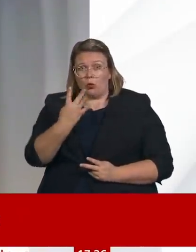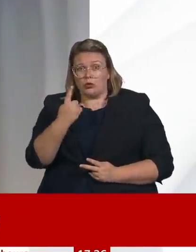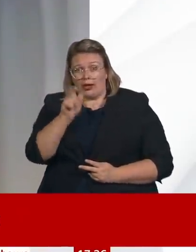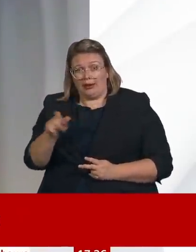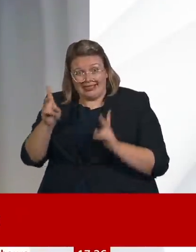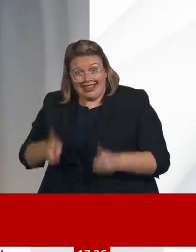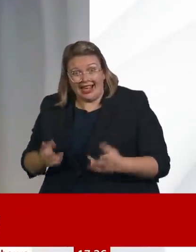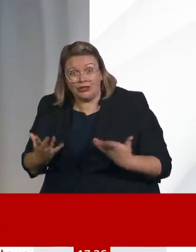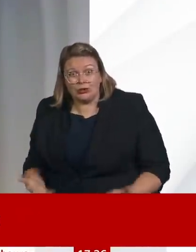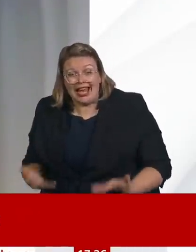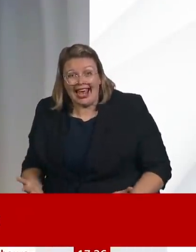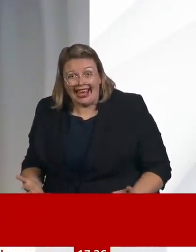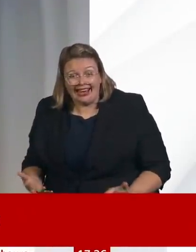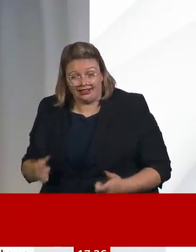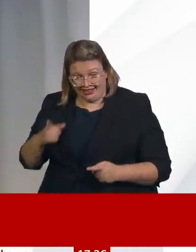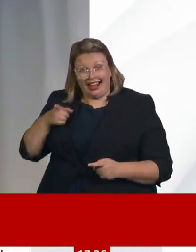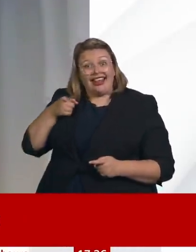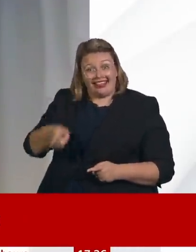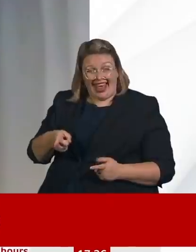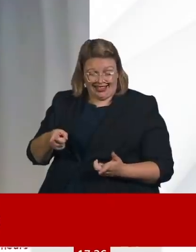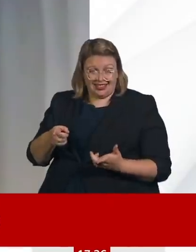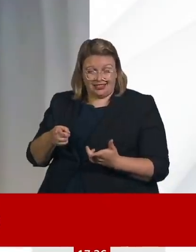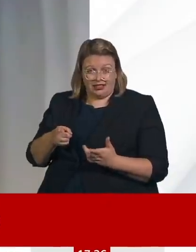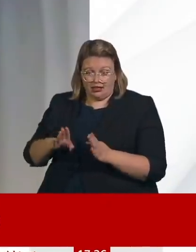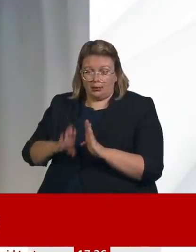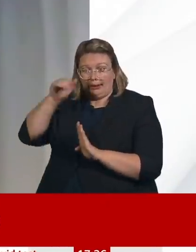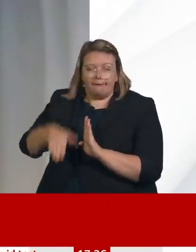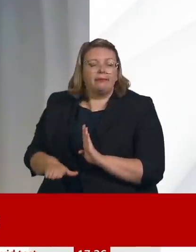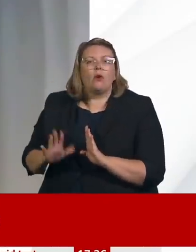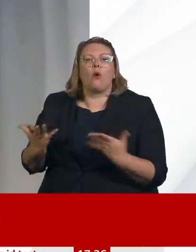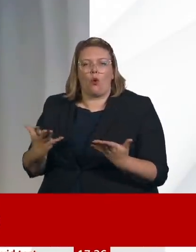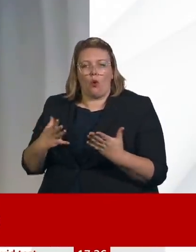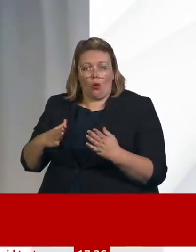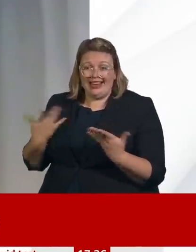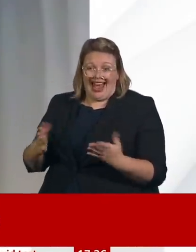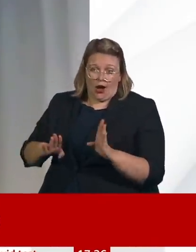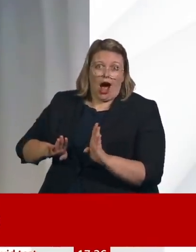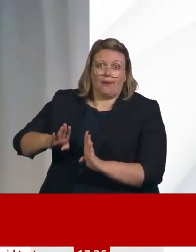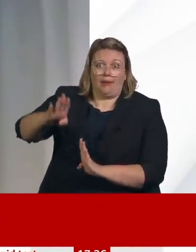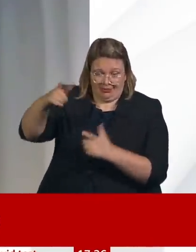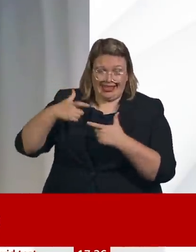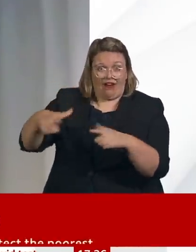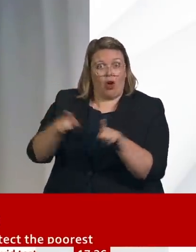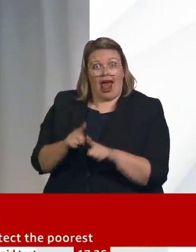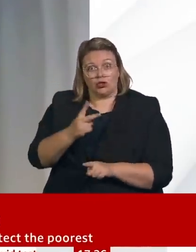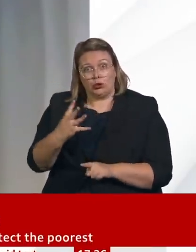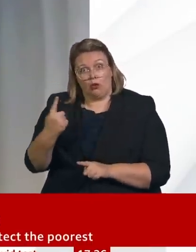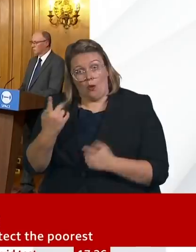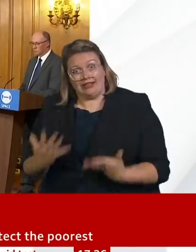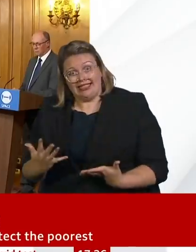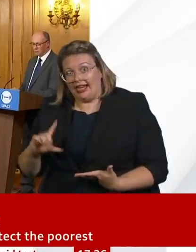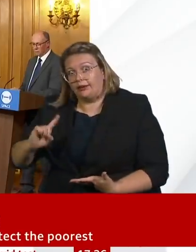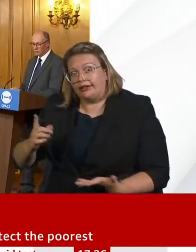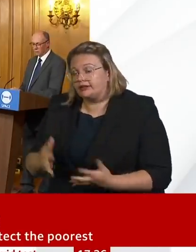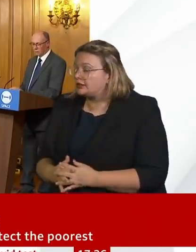a blip, or you talked about things being baked in? Is that what we're going to be seeing regularly over the next few weeks?